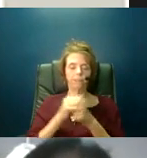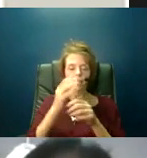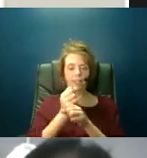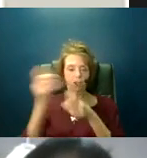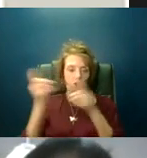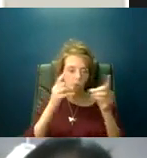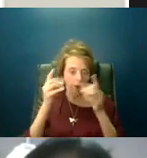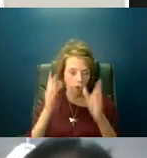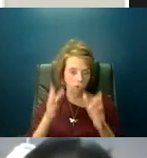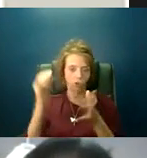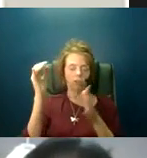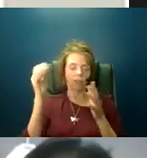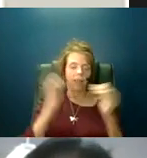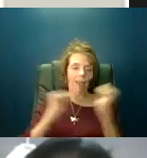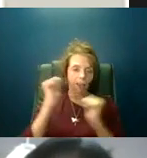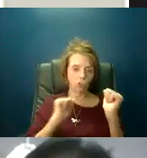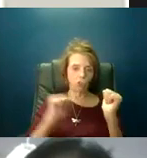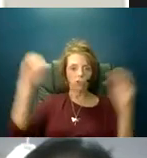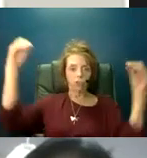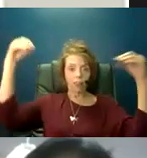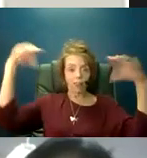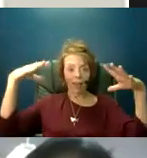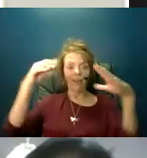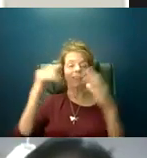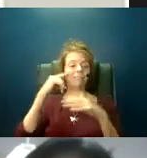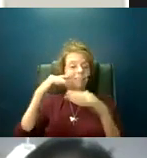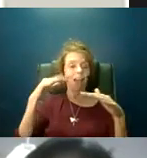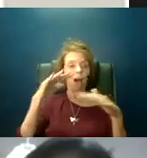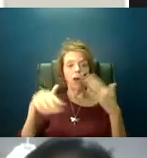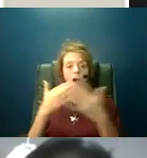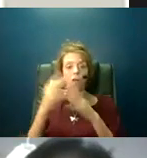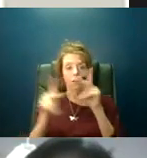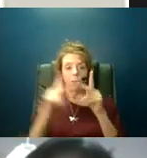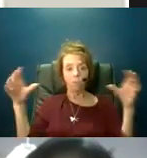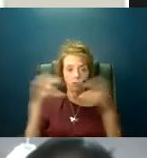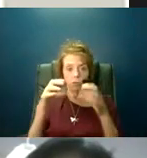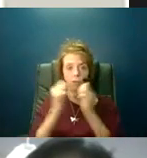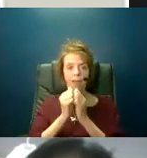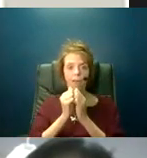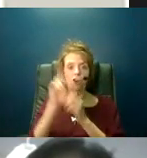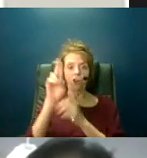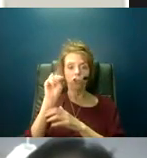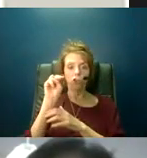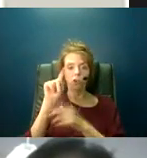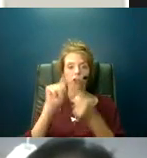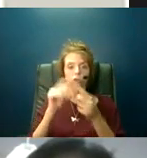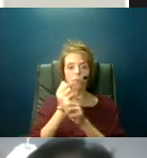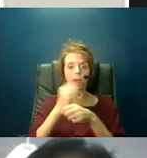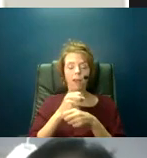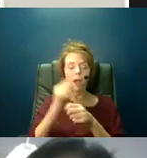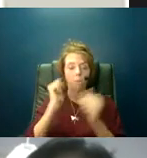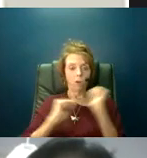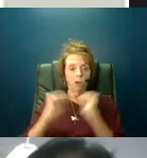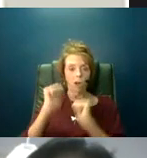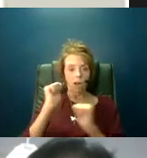directors, actors, lighting, sound, all these people together as a unit to put on a production. So how do you